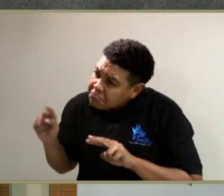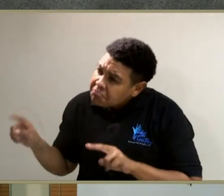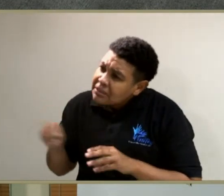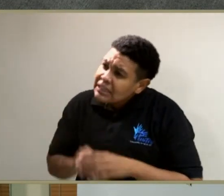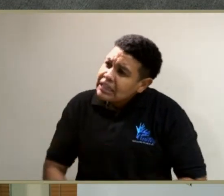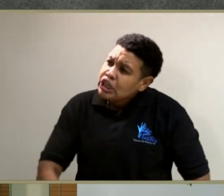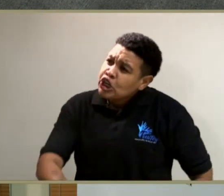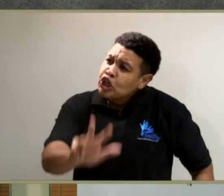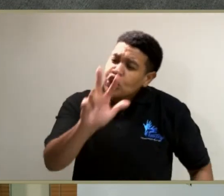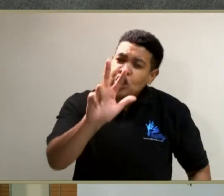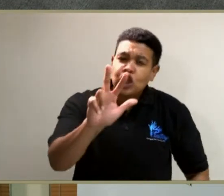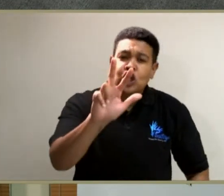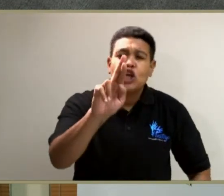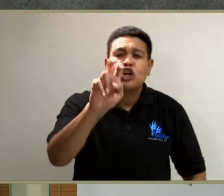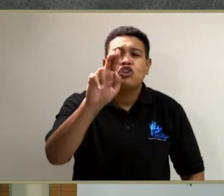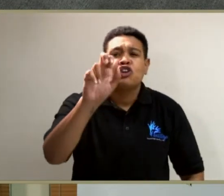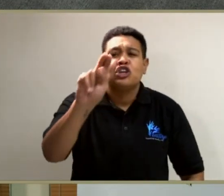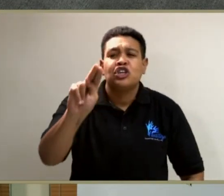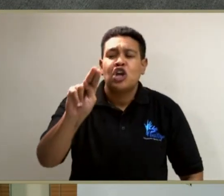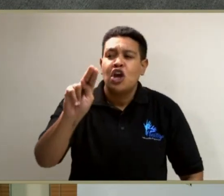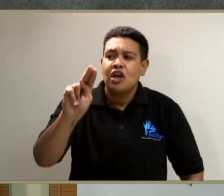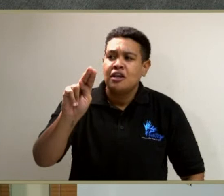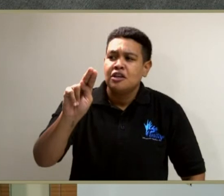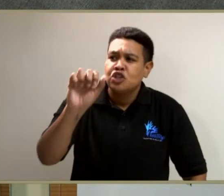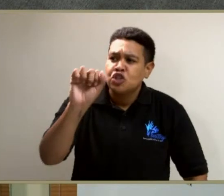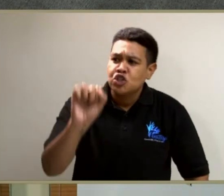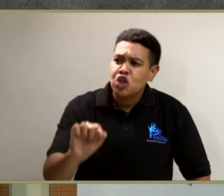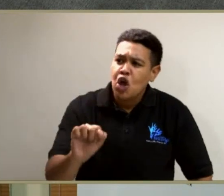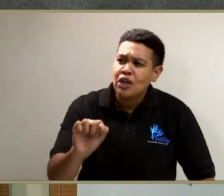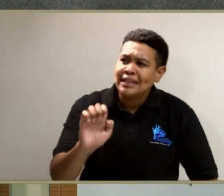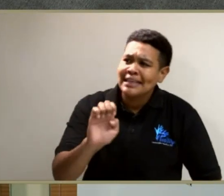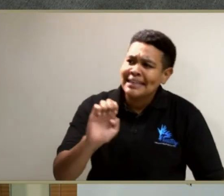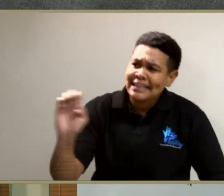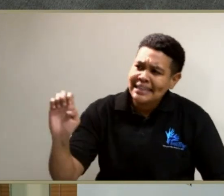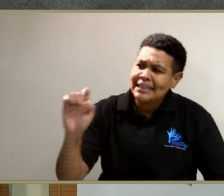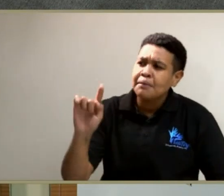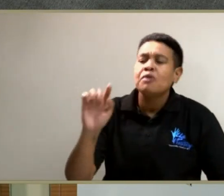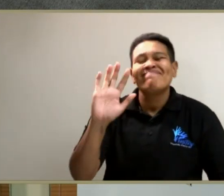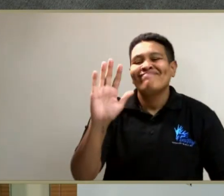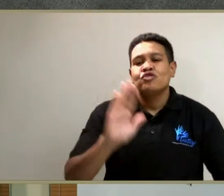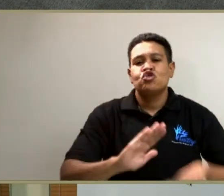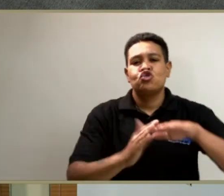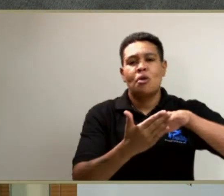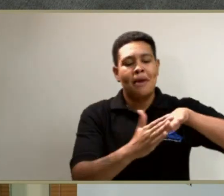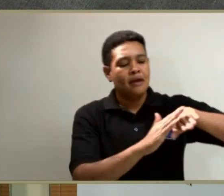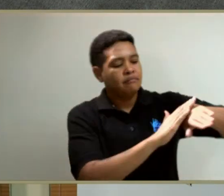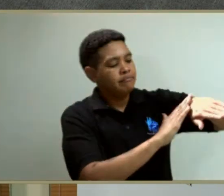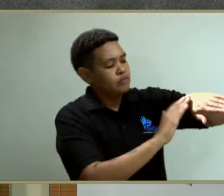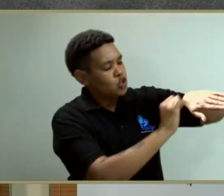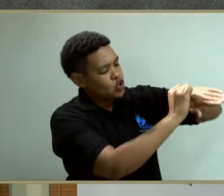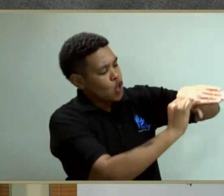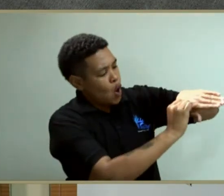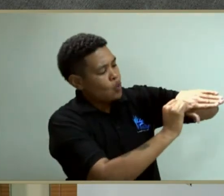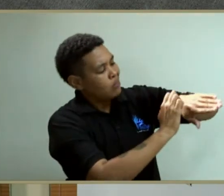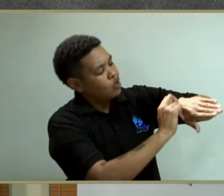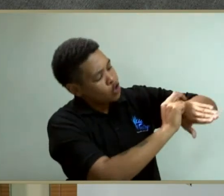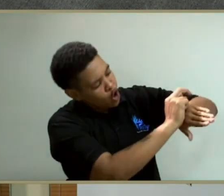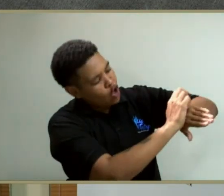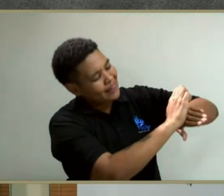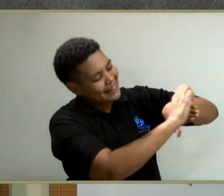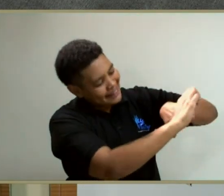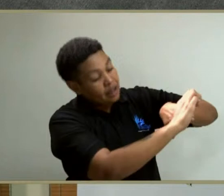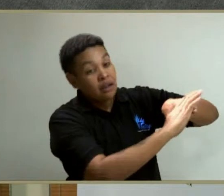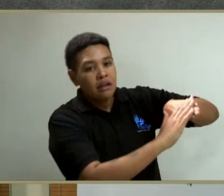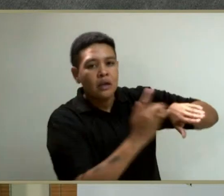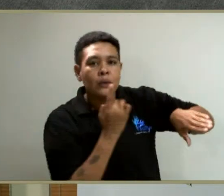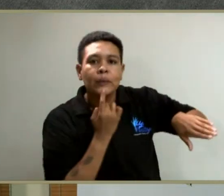3 regions, the southern region, the northeast region, and the southeast region, we are in the red alert zone in terms